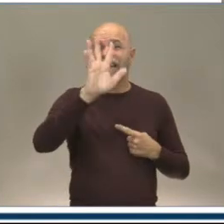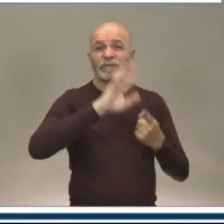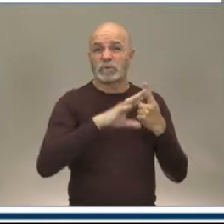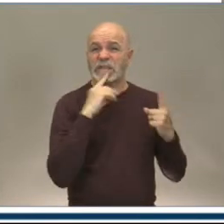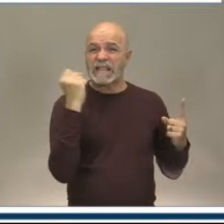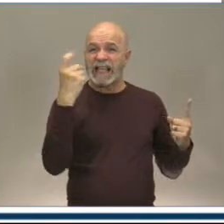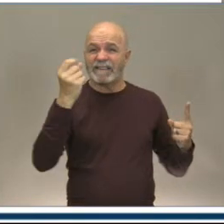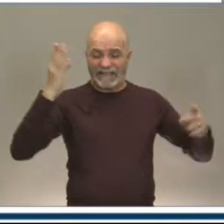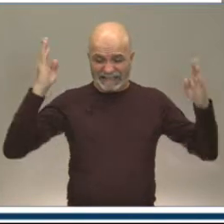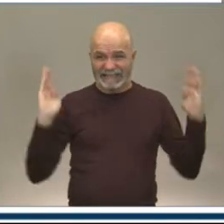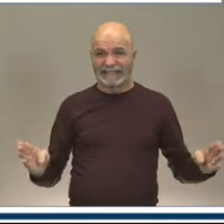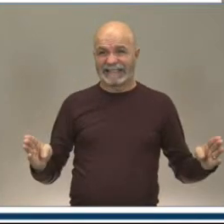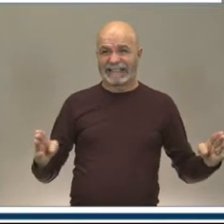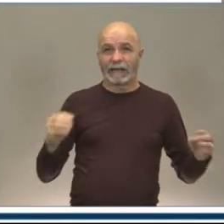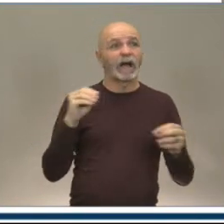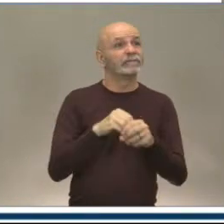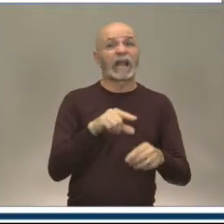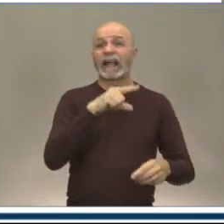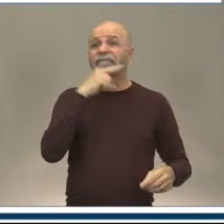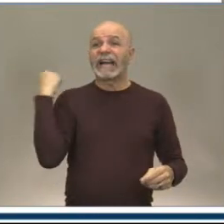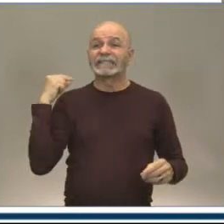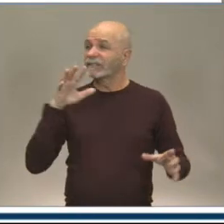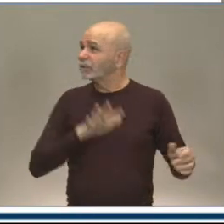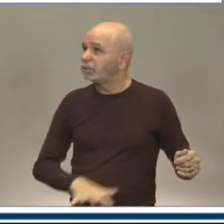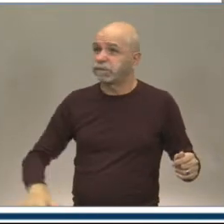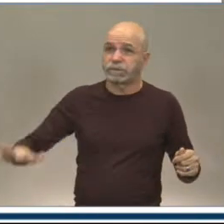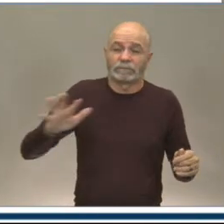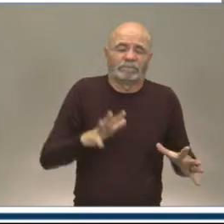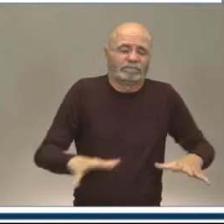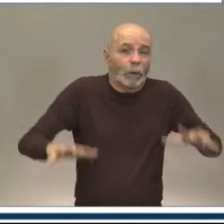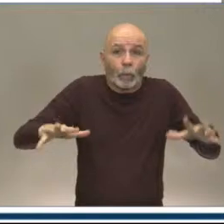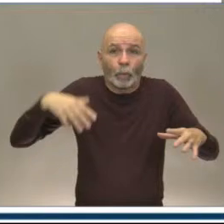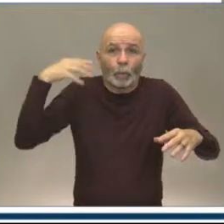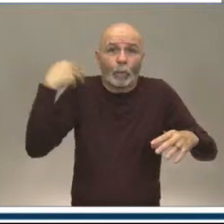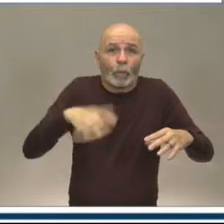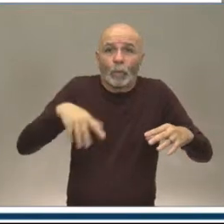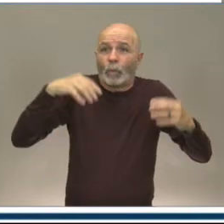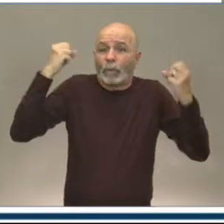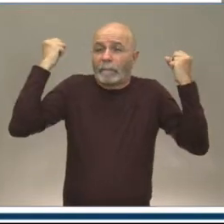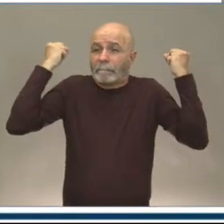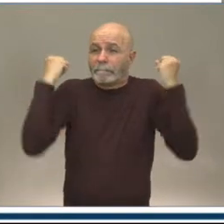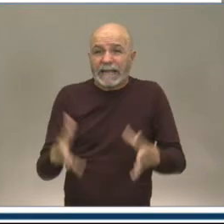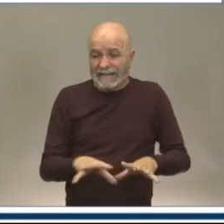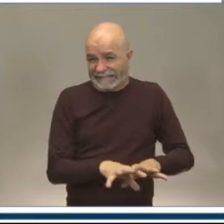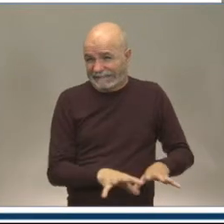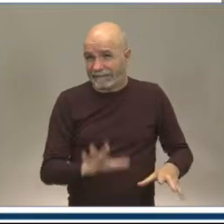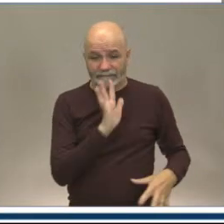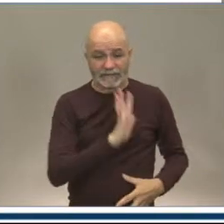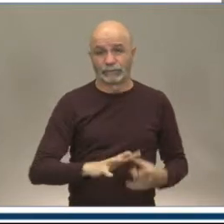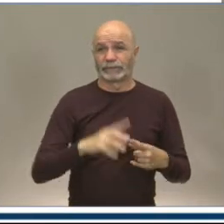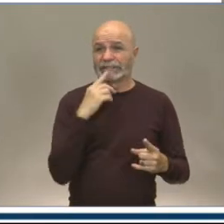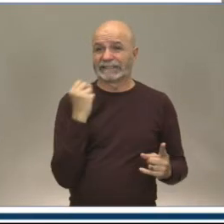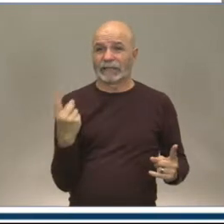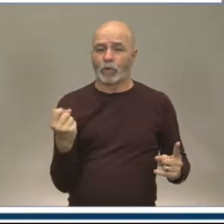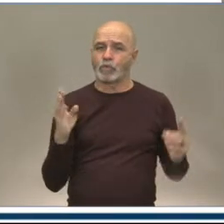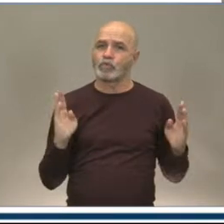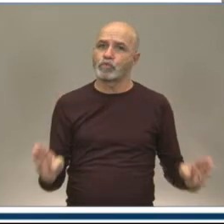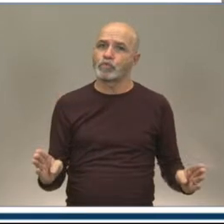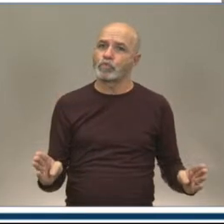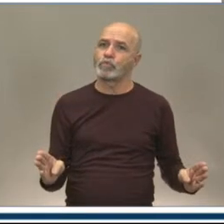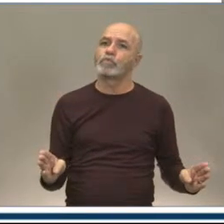where we certainly have the majority of people in the age group live in the HRM area.